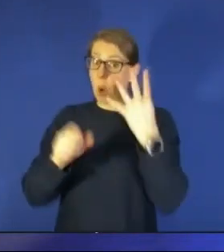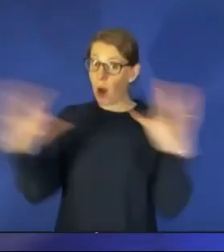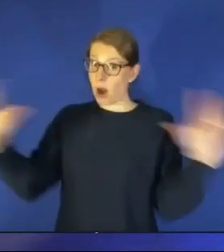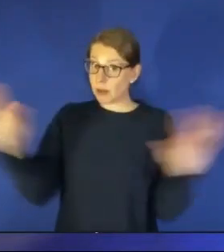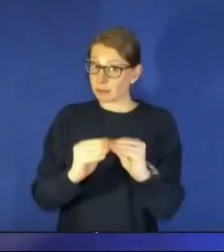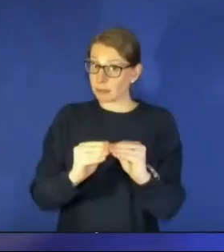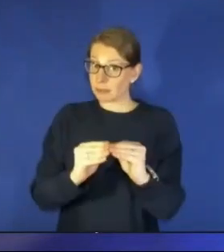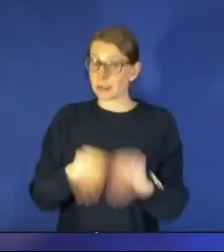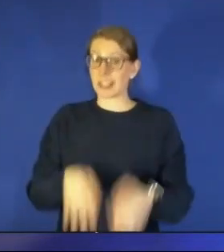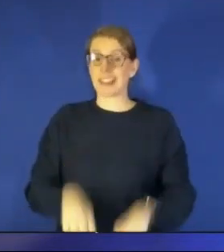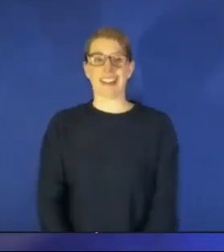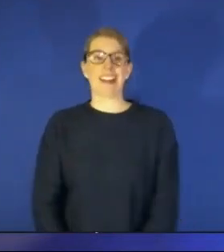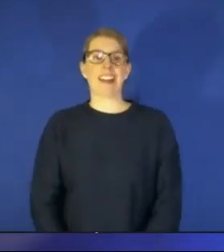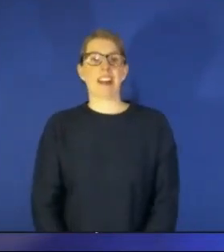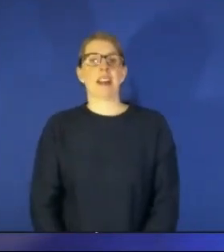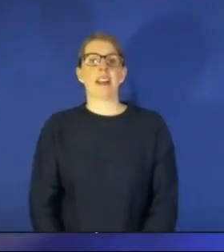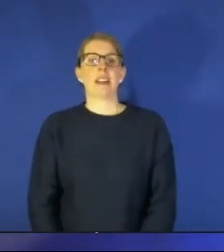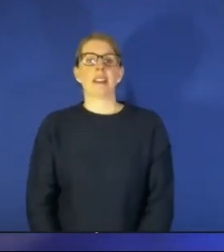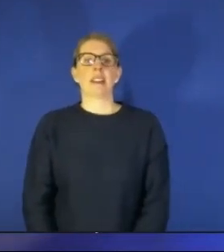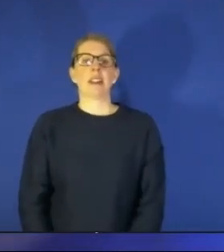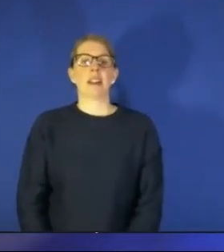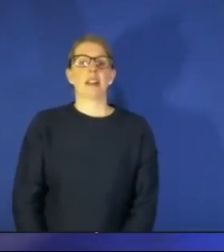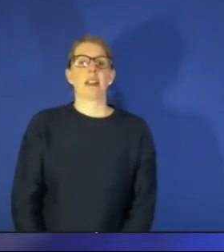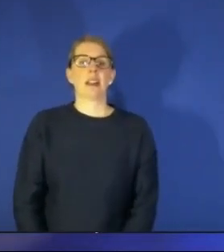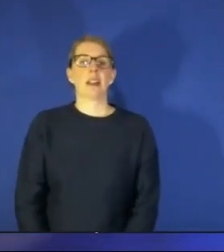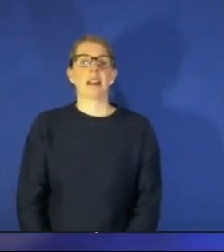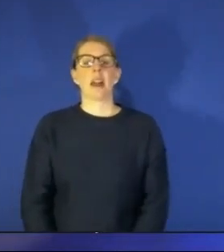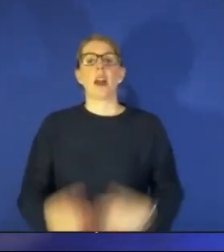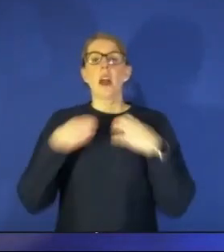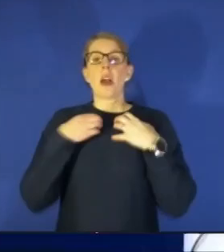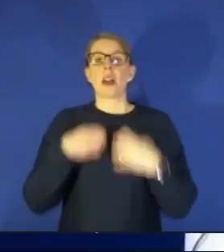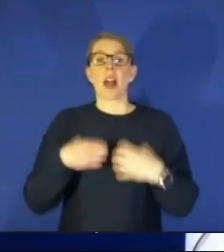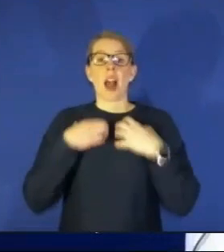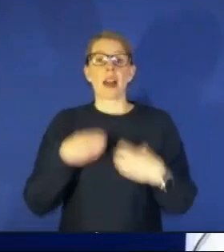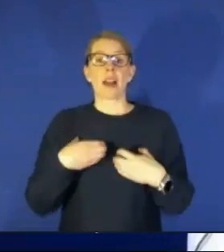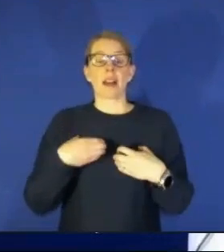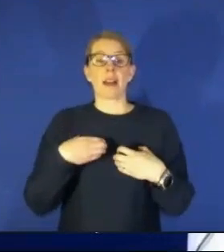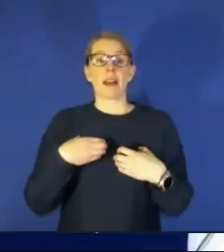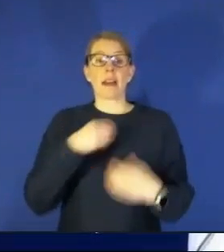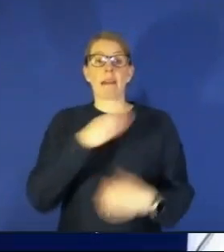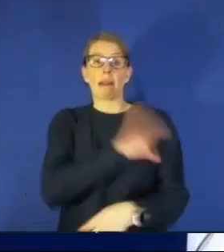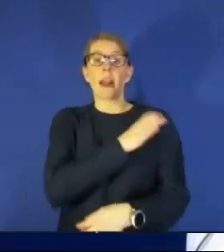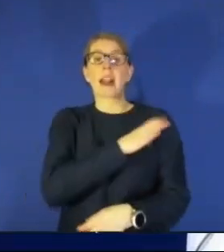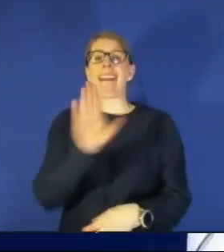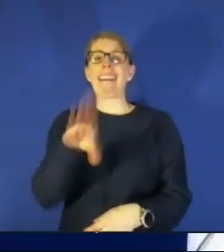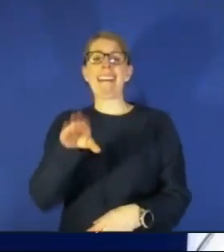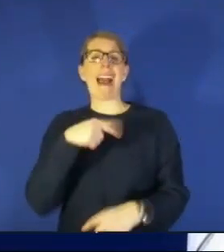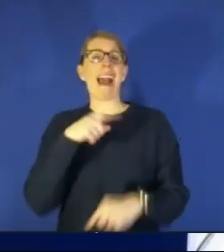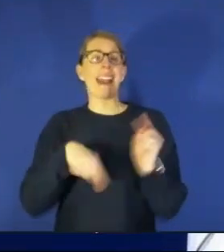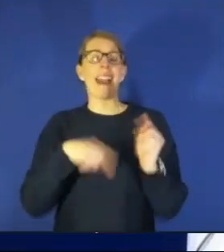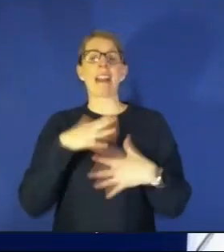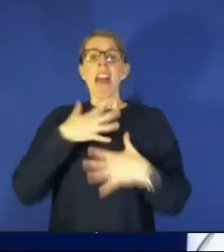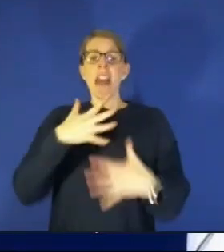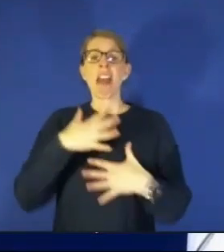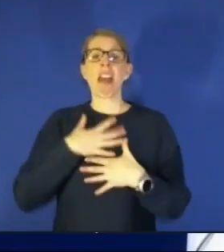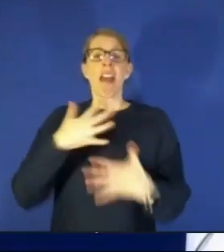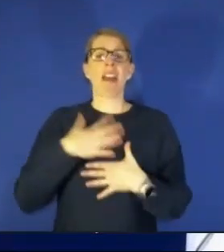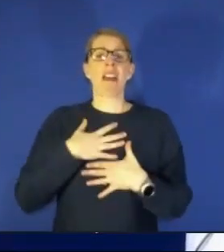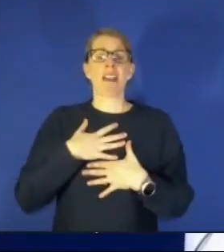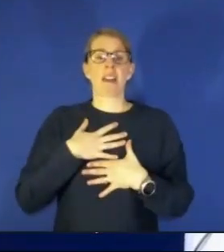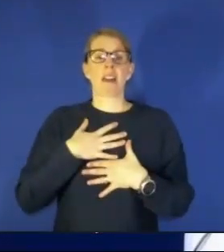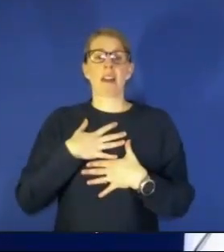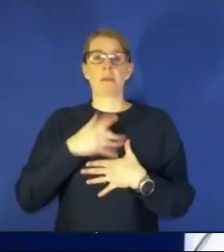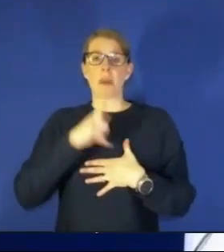most complaints in a lung clinic, pulmonary clinic, is, doctor, I'm short of breath, right? And the number one cause of shortness of breath is